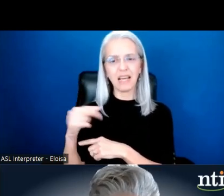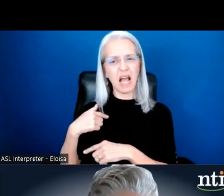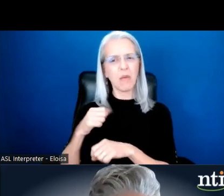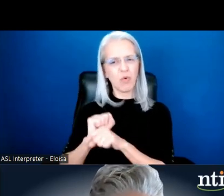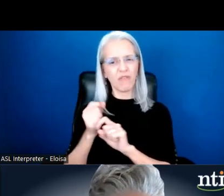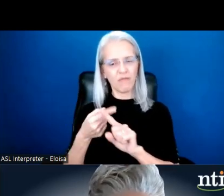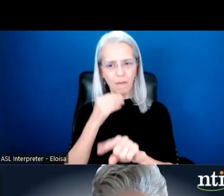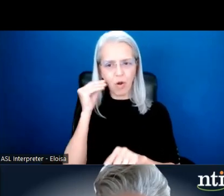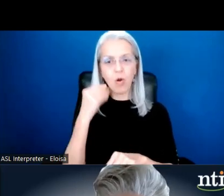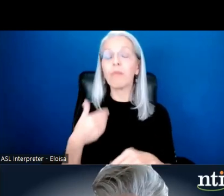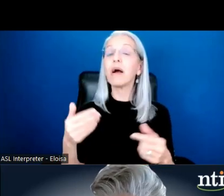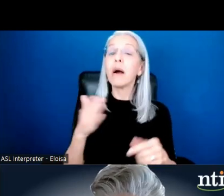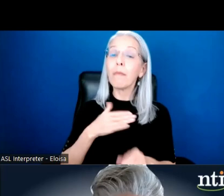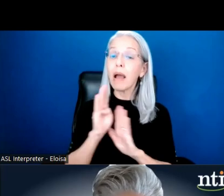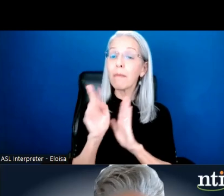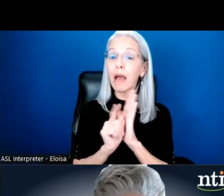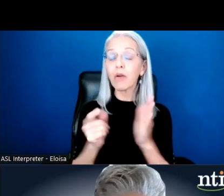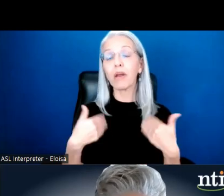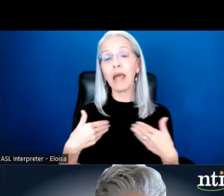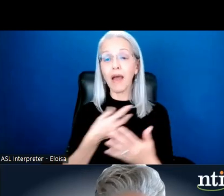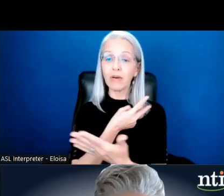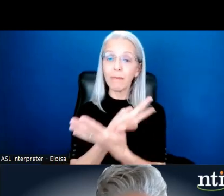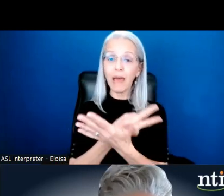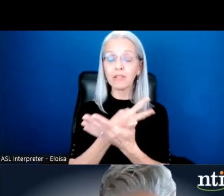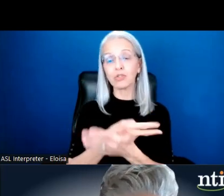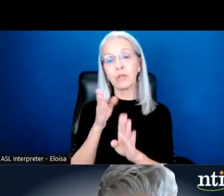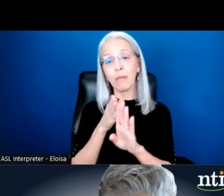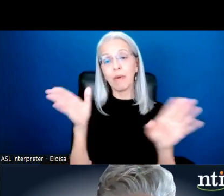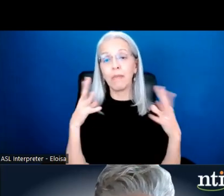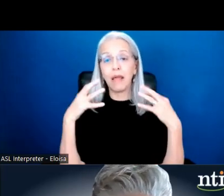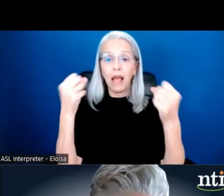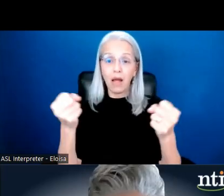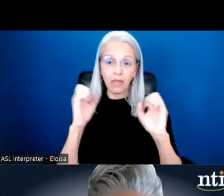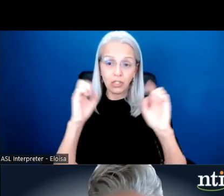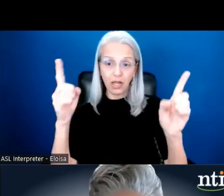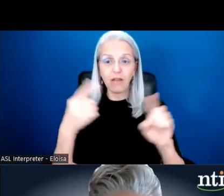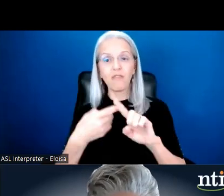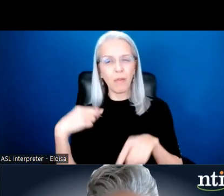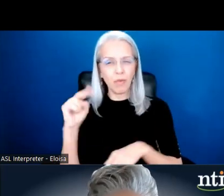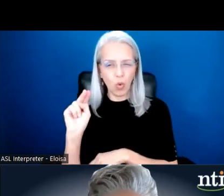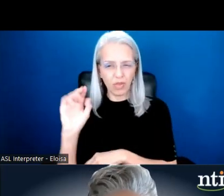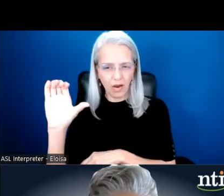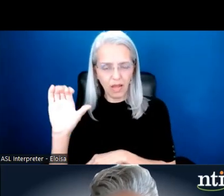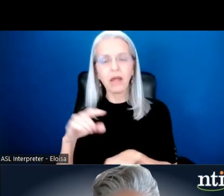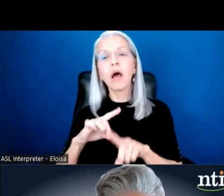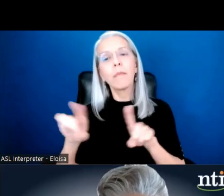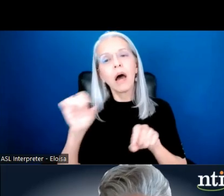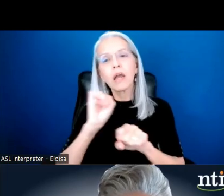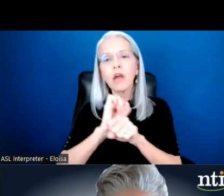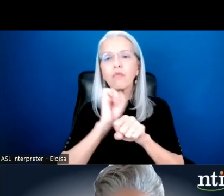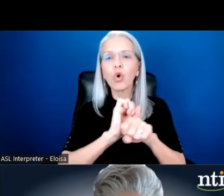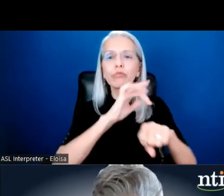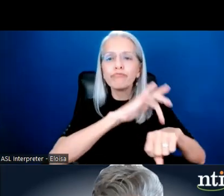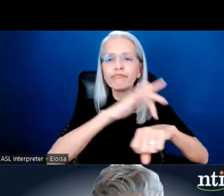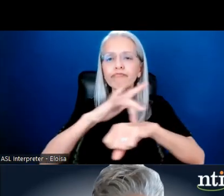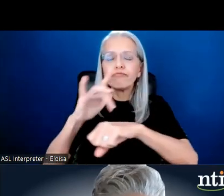I have a master's in public health education, originally from North Carolina, but I've worked a lot in